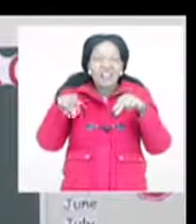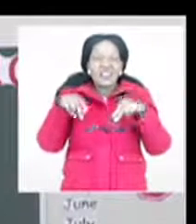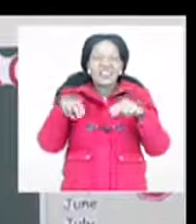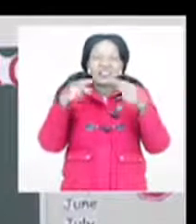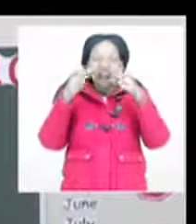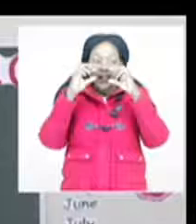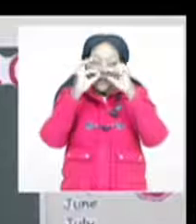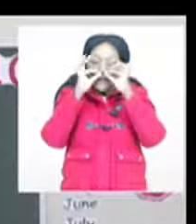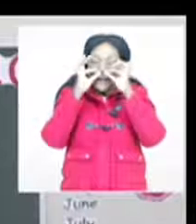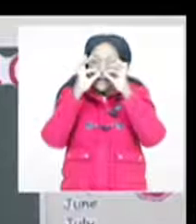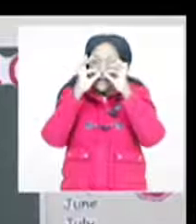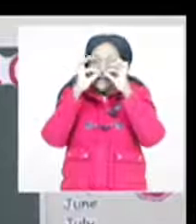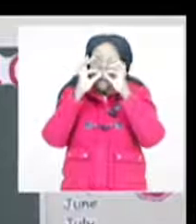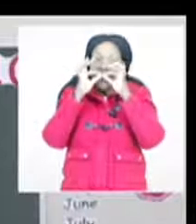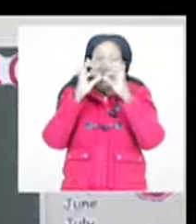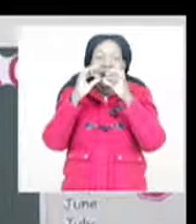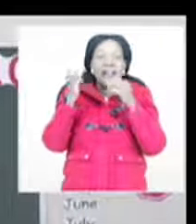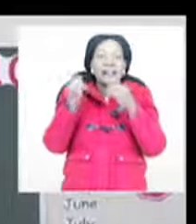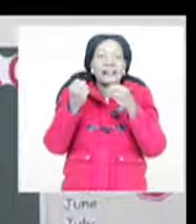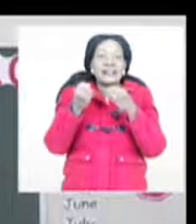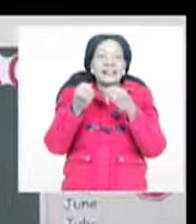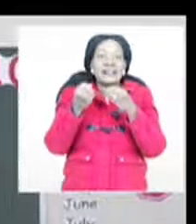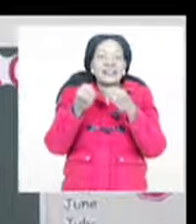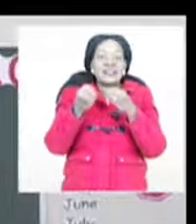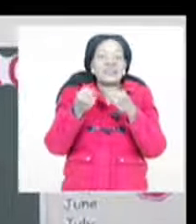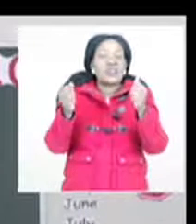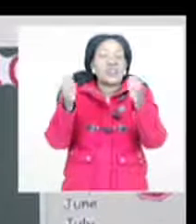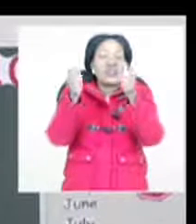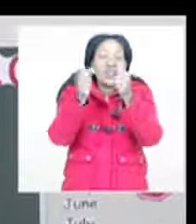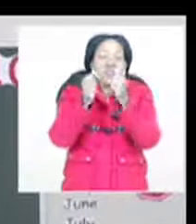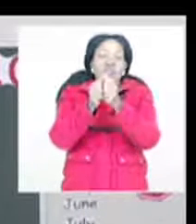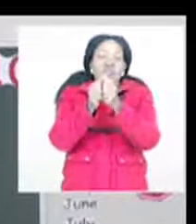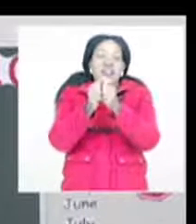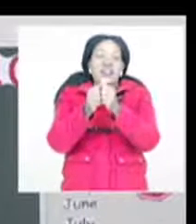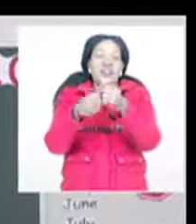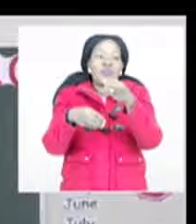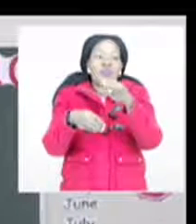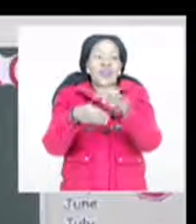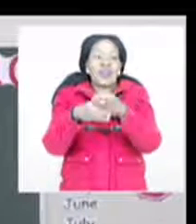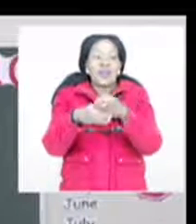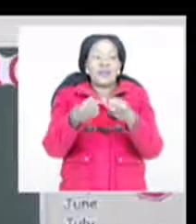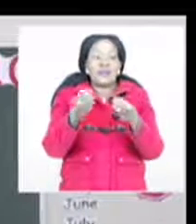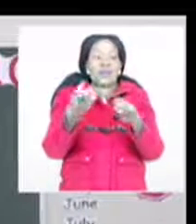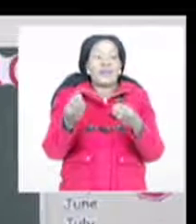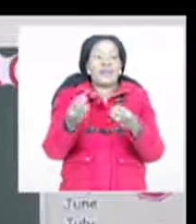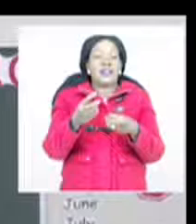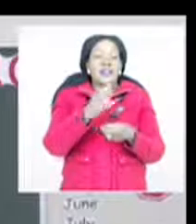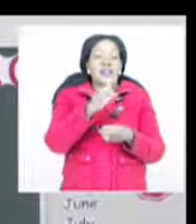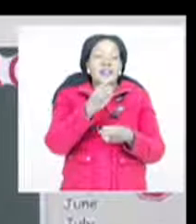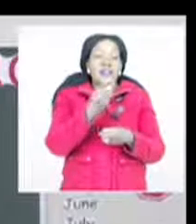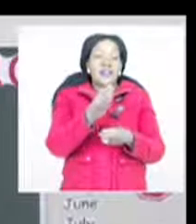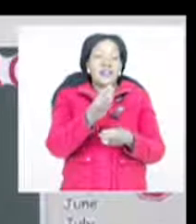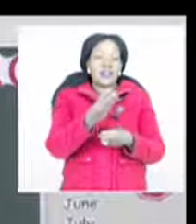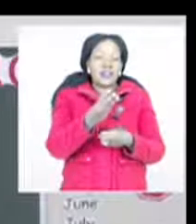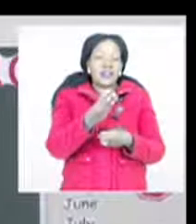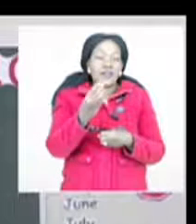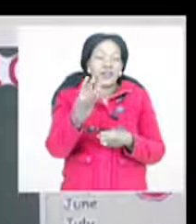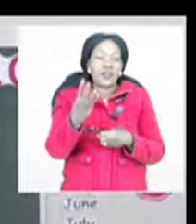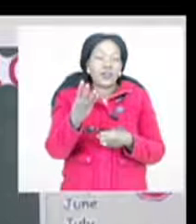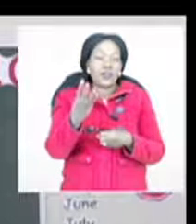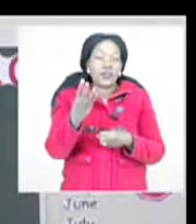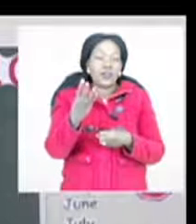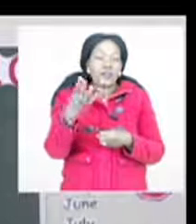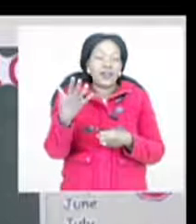hippos. Let's count and see if they make a total of 13. 1, 2, 3,